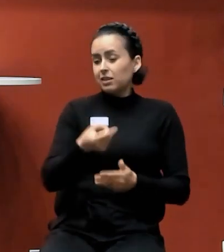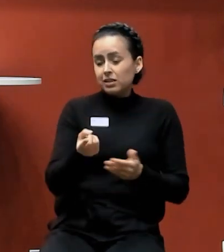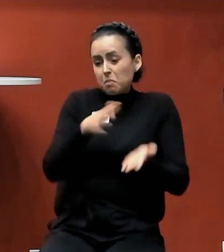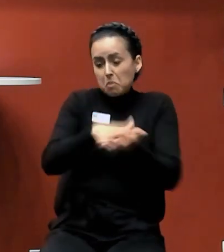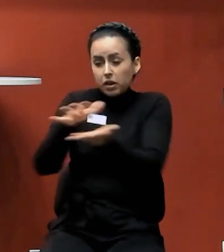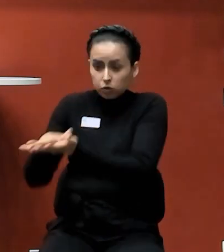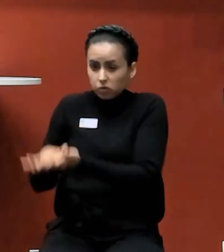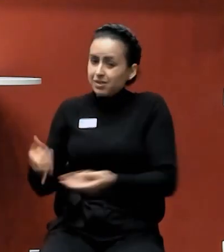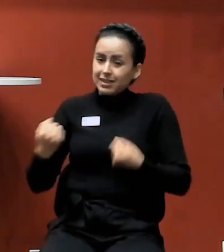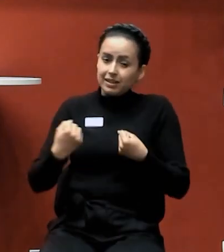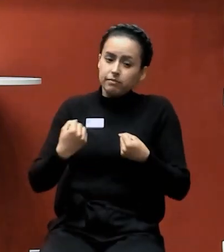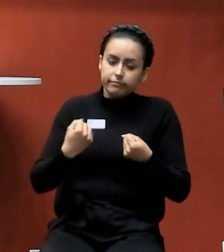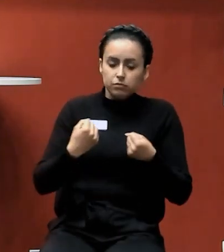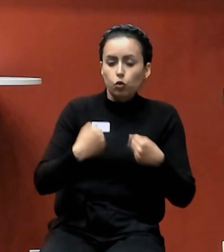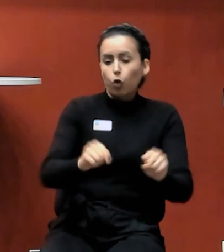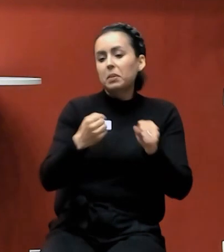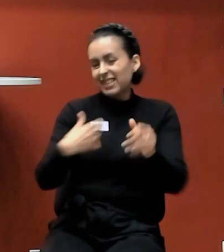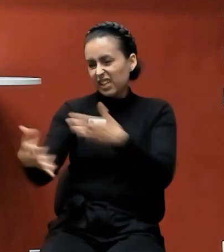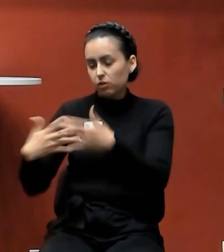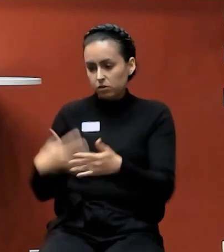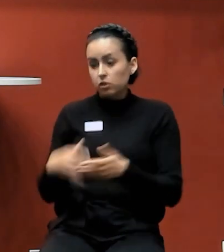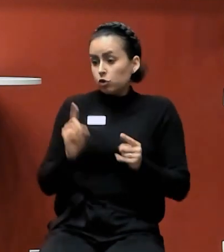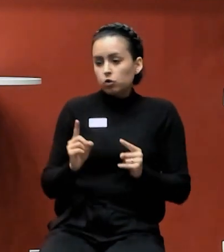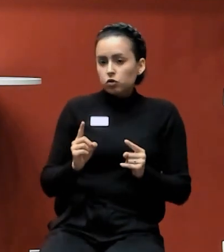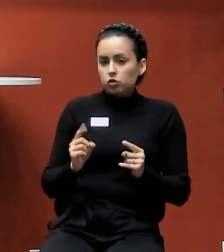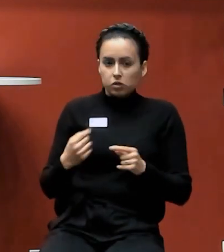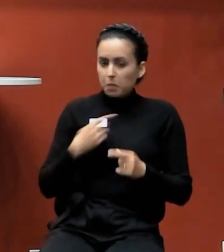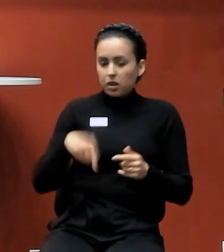places. Otherwise, you're just left with the token.